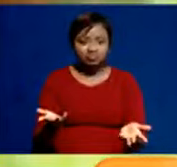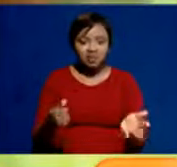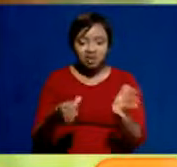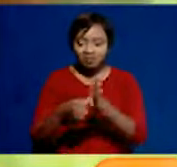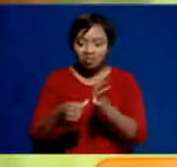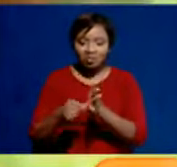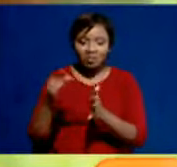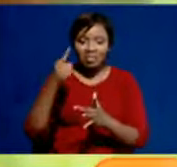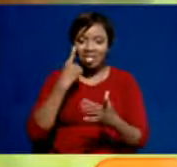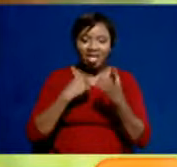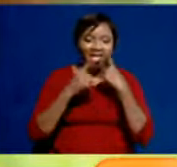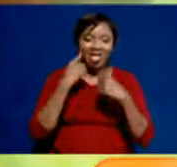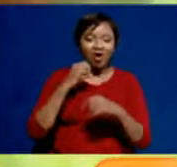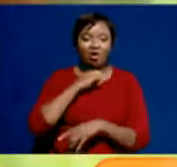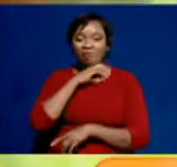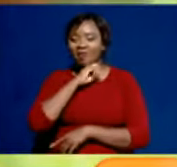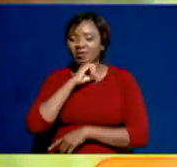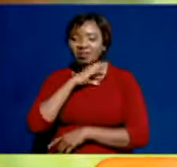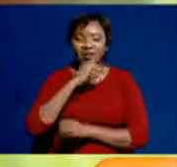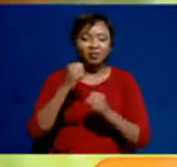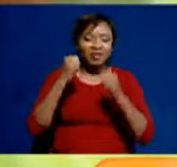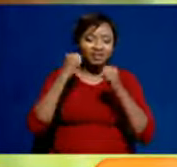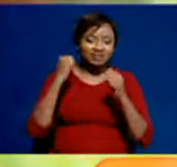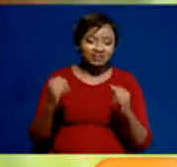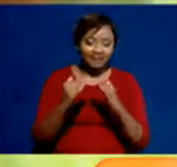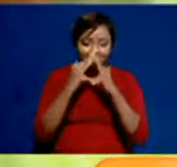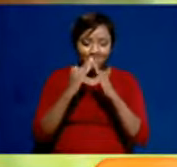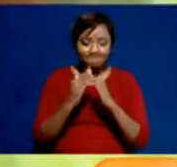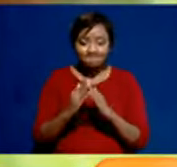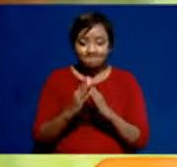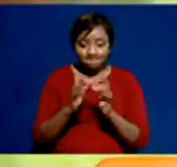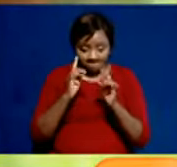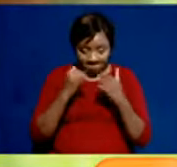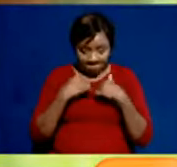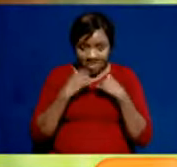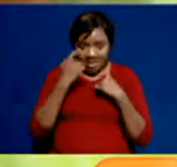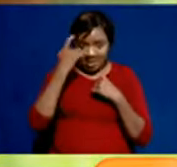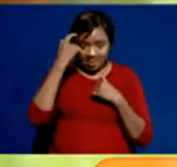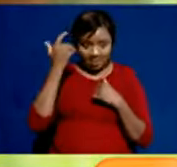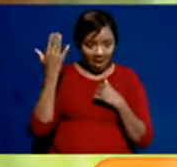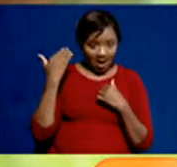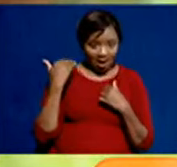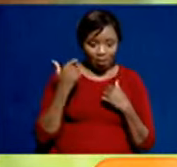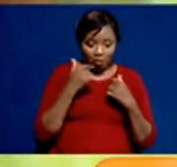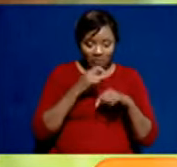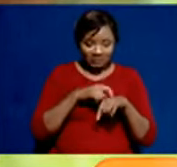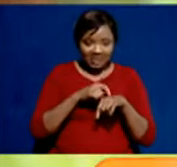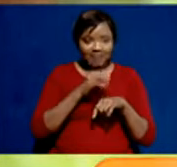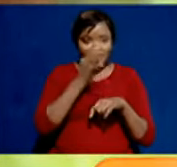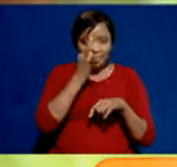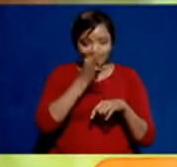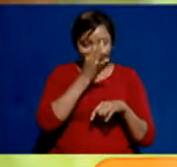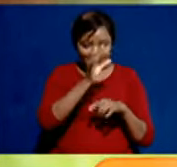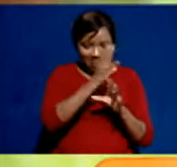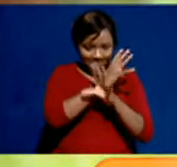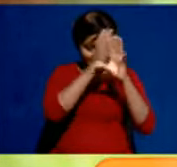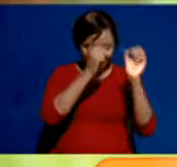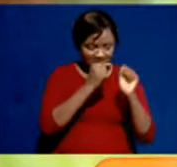who were in government. I do remember when we came in as a government under President Kibaki